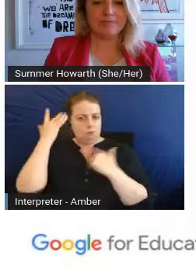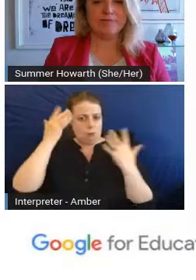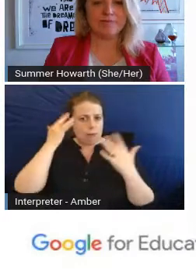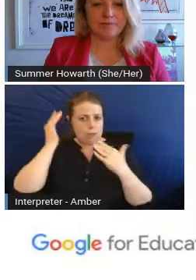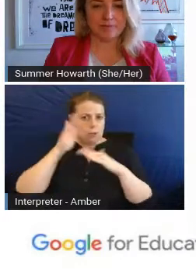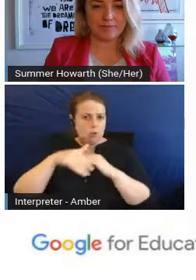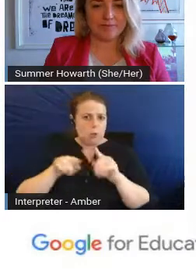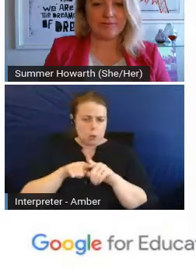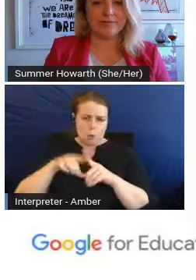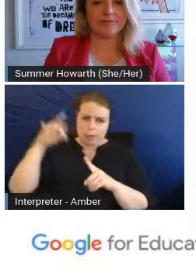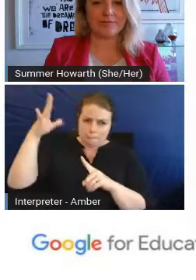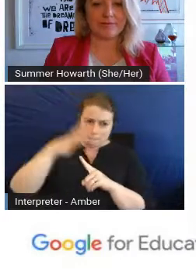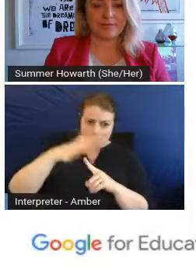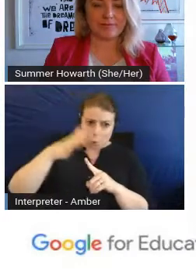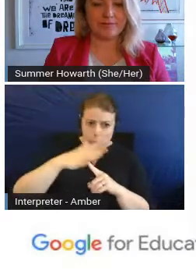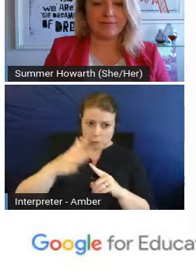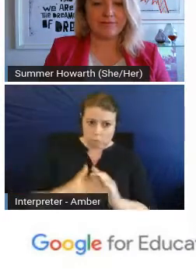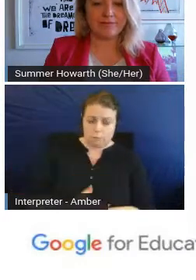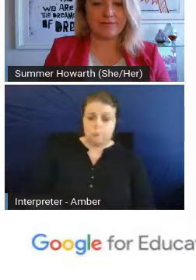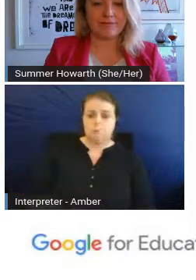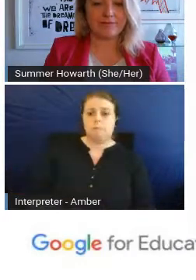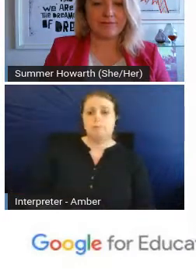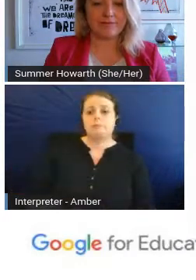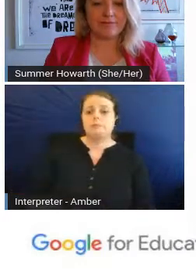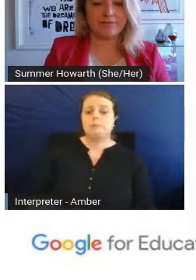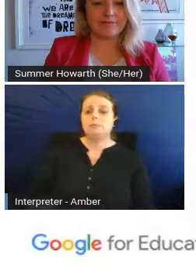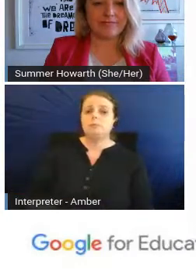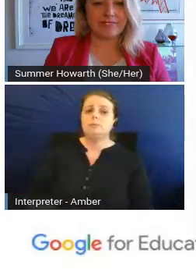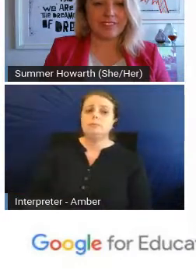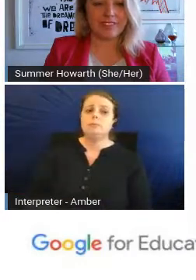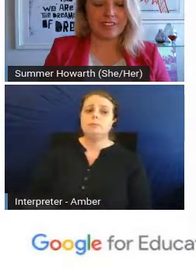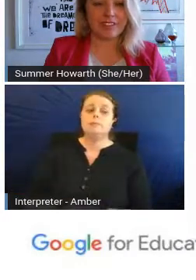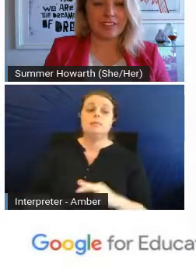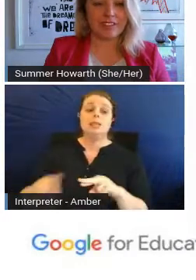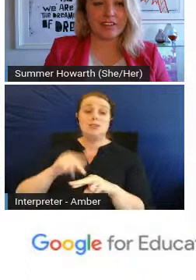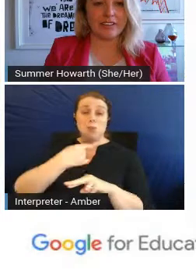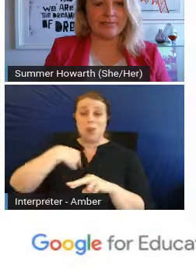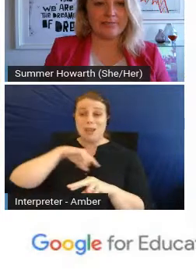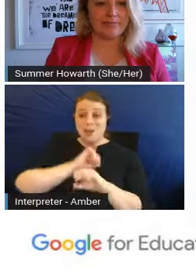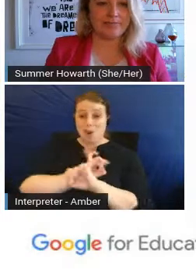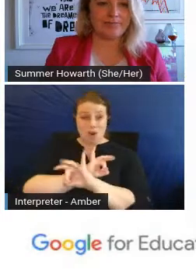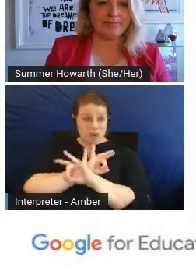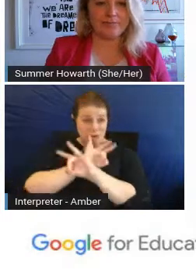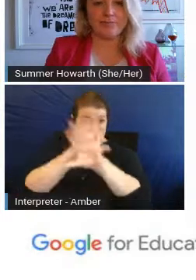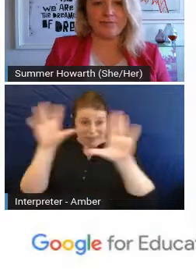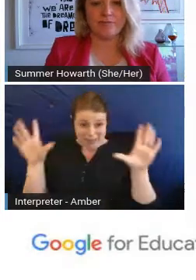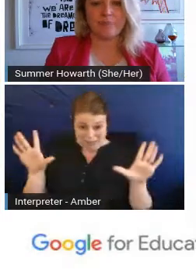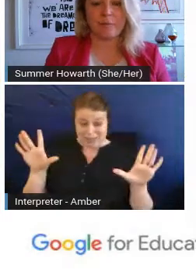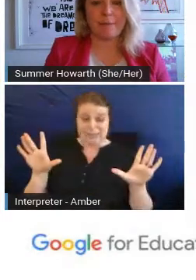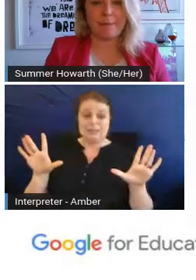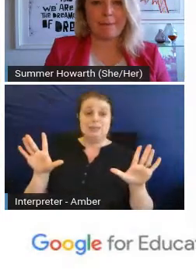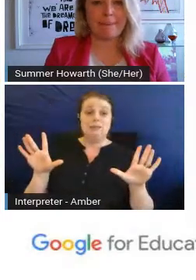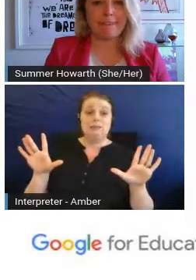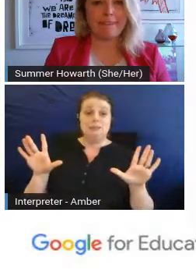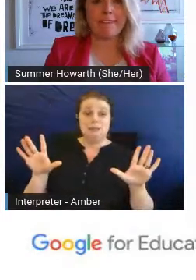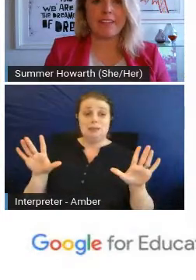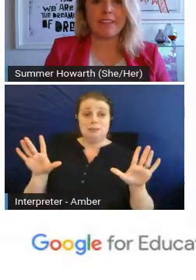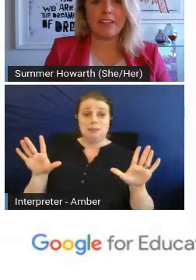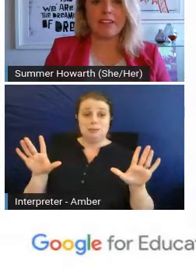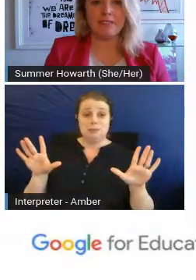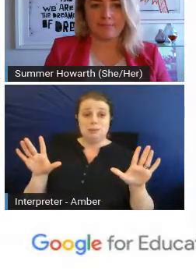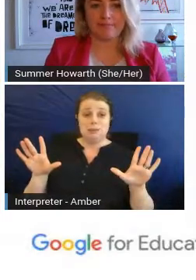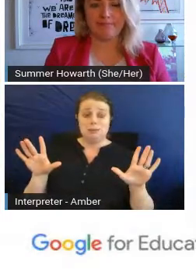it's so important that if we're not explicit, and this is what we said before, this isn't about, people do this all the